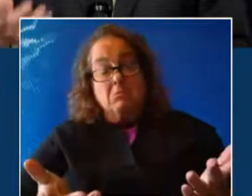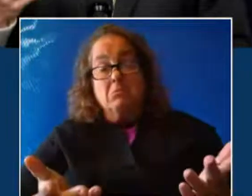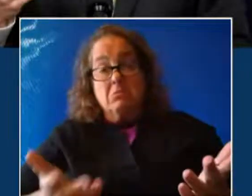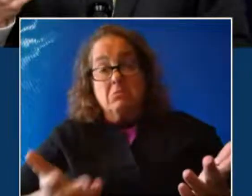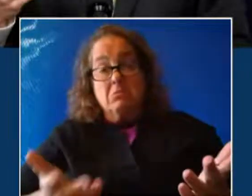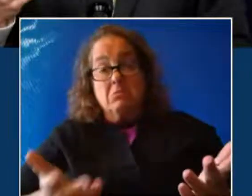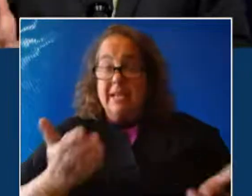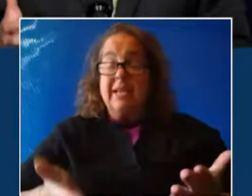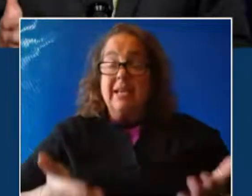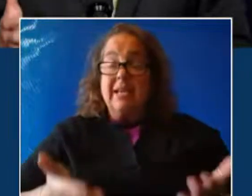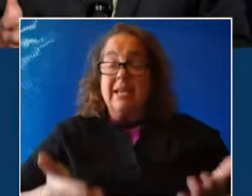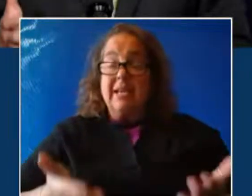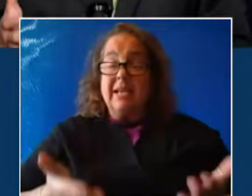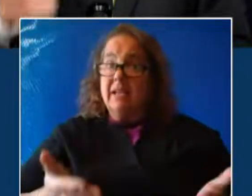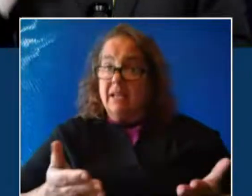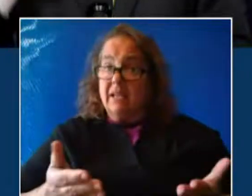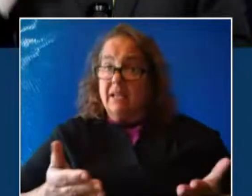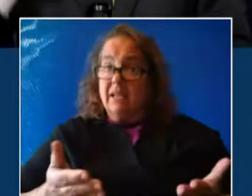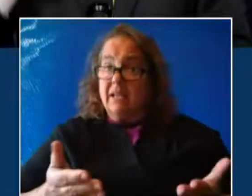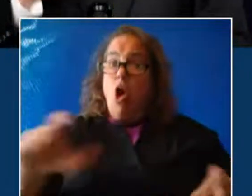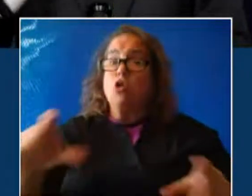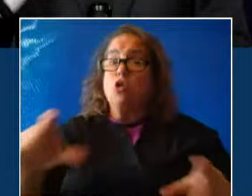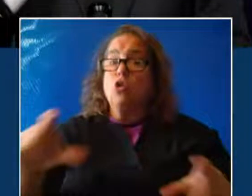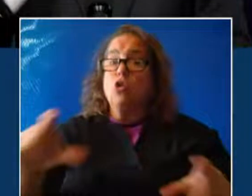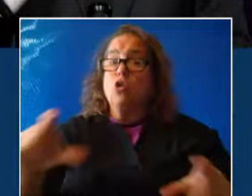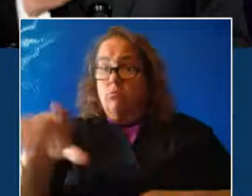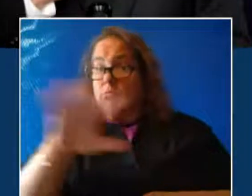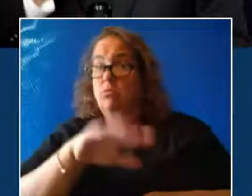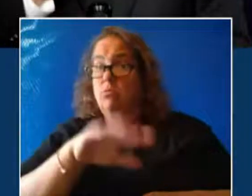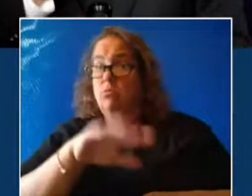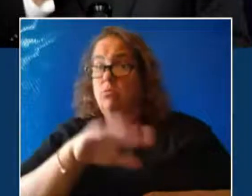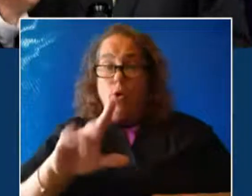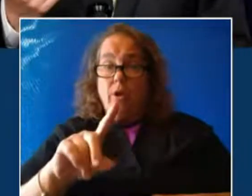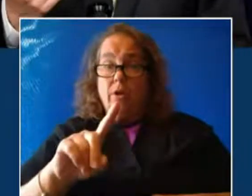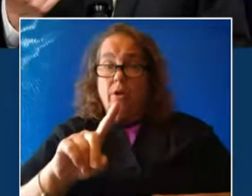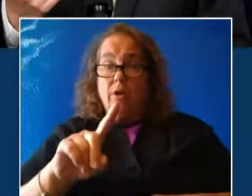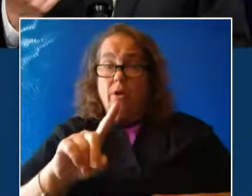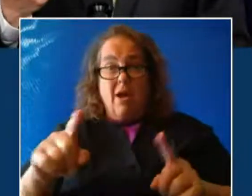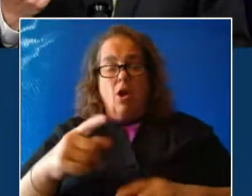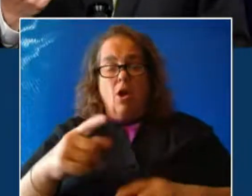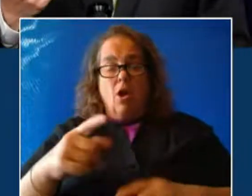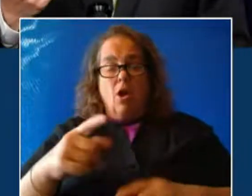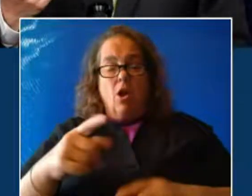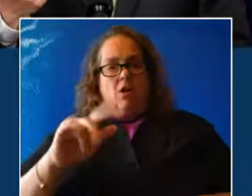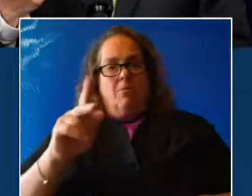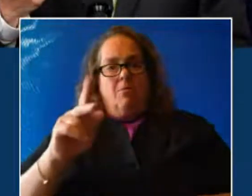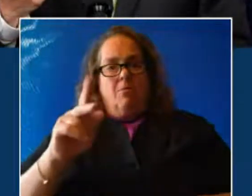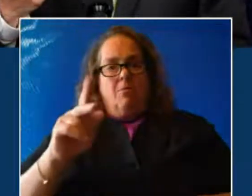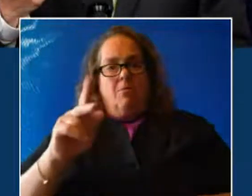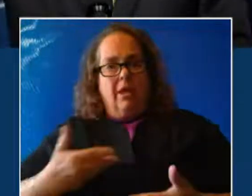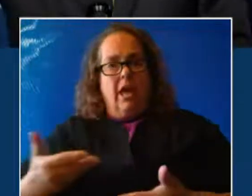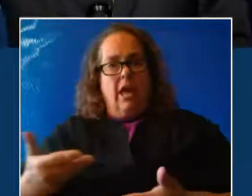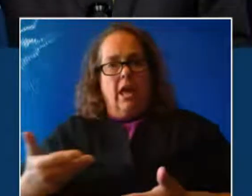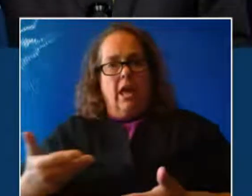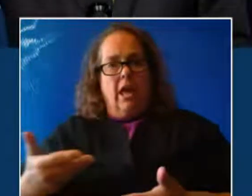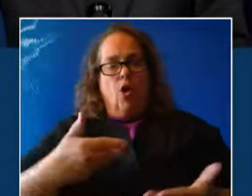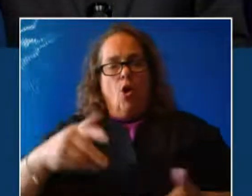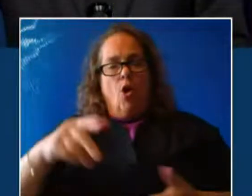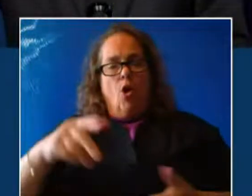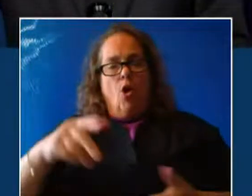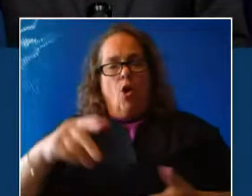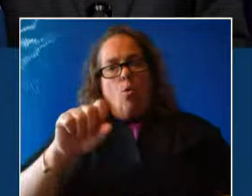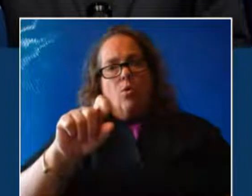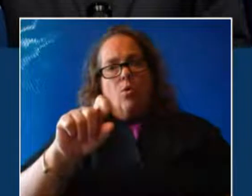a significant group of unvaccinated individuals, there are hosts for this thing to mutate in, to where it can also